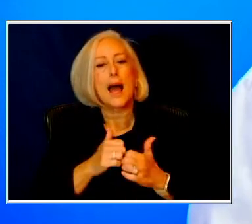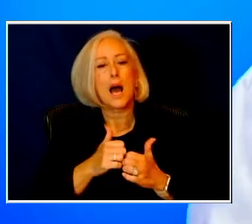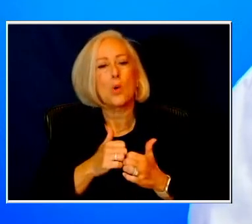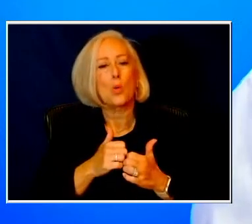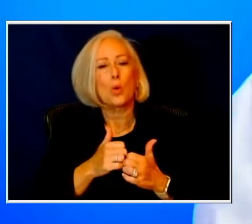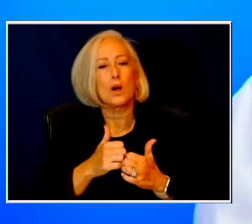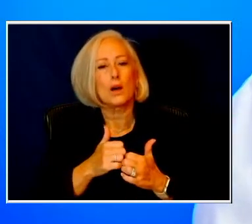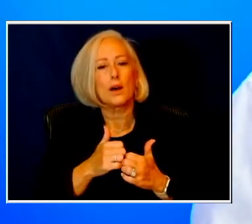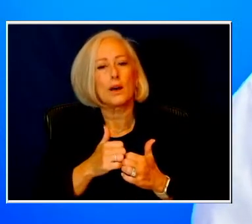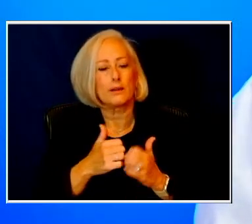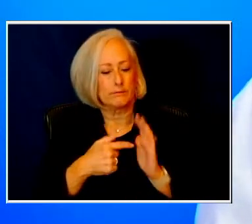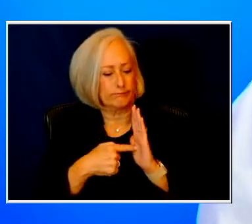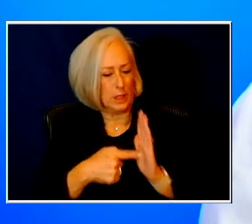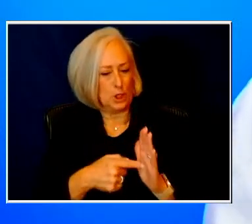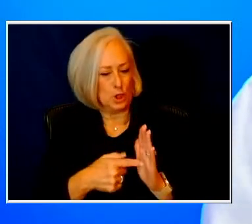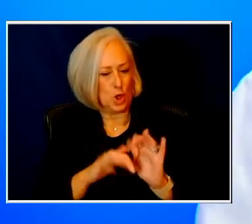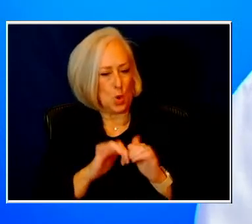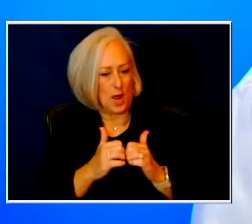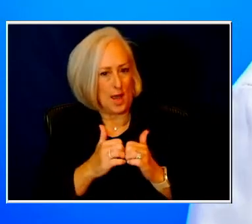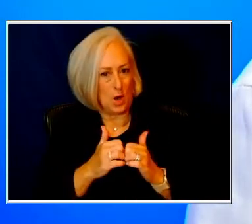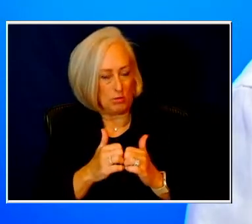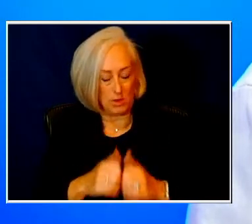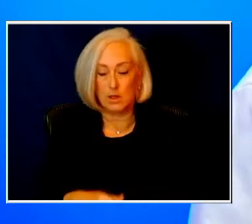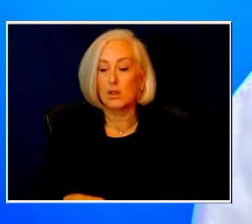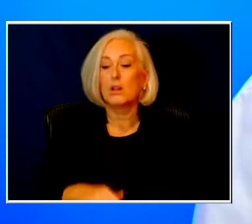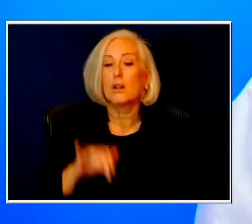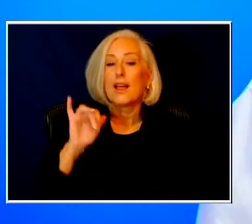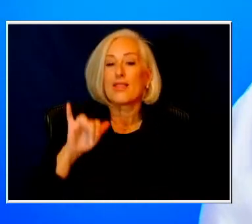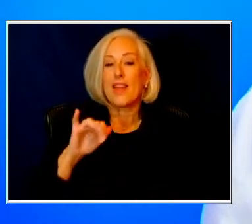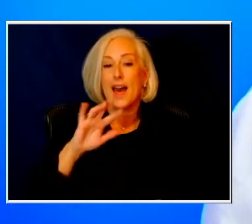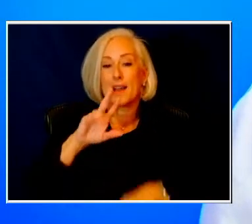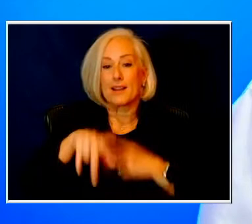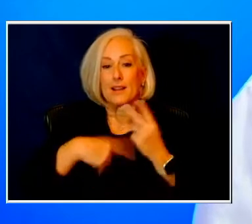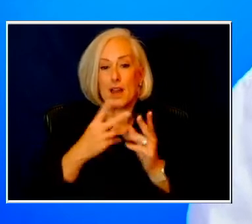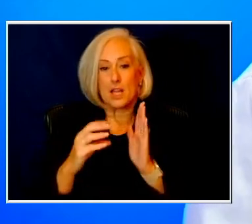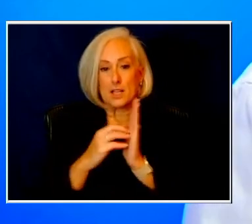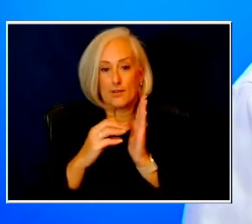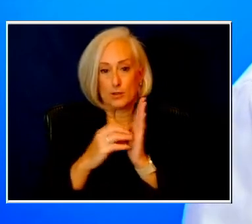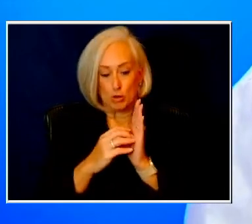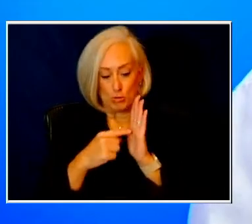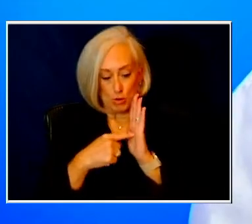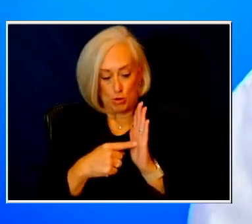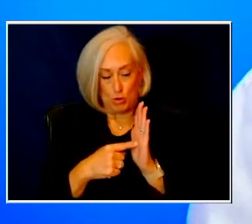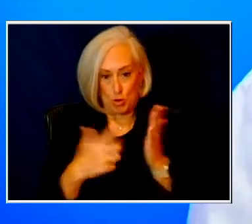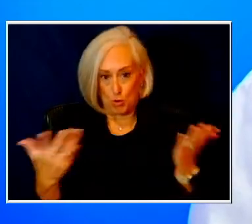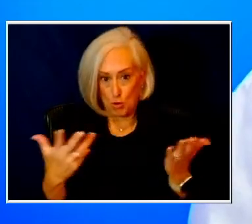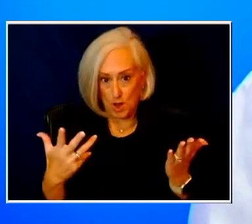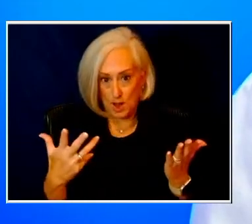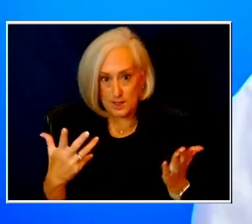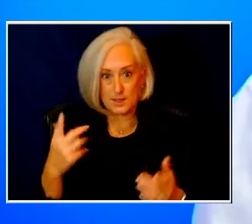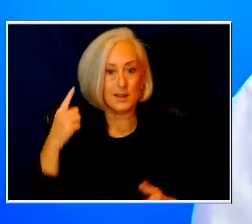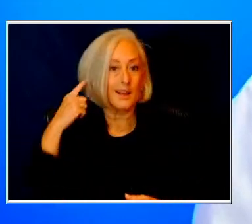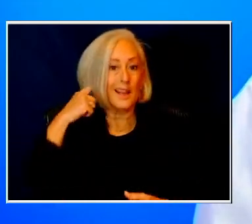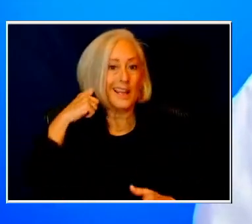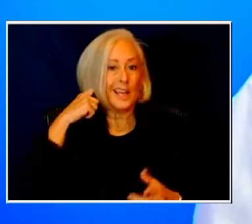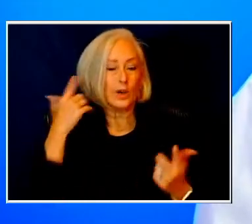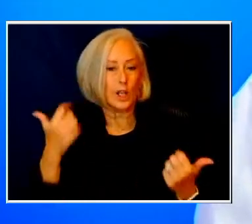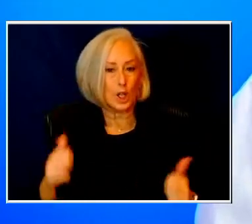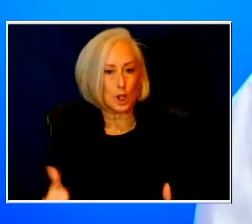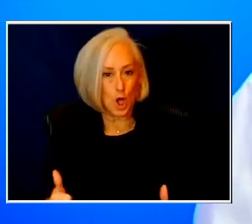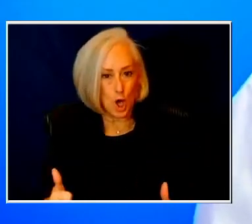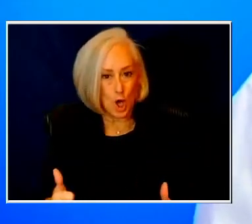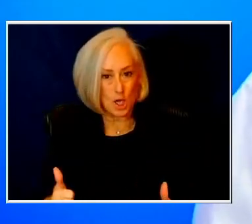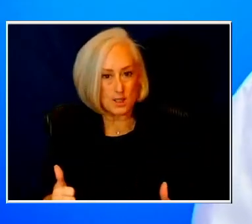in a variety of ways. This particular one presented with, first of all, hearing loss, and then kind of a mass that started